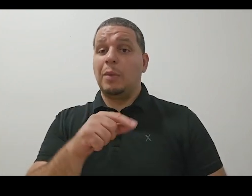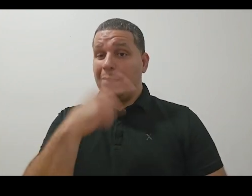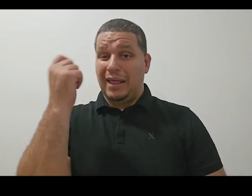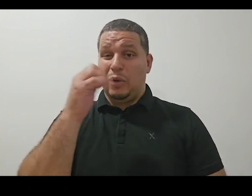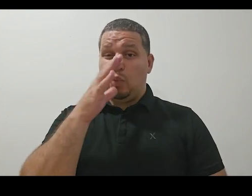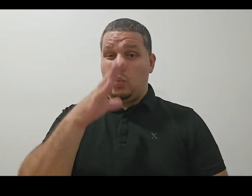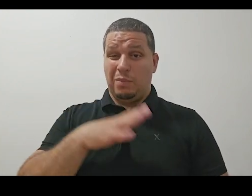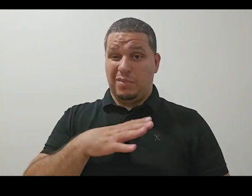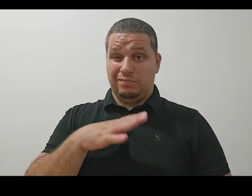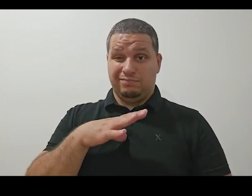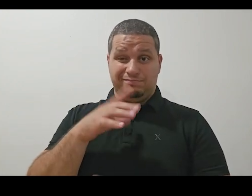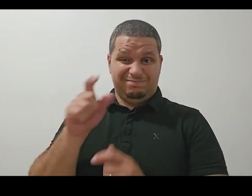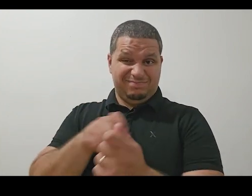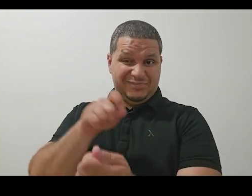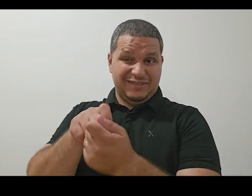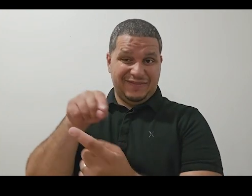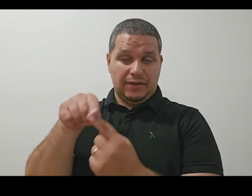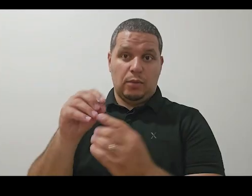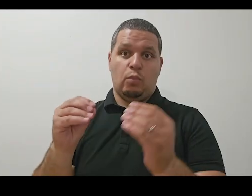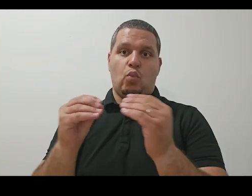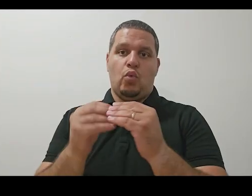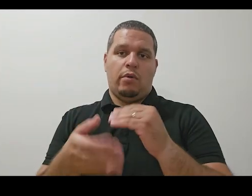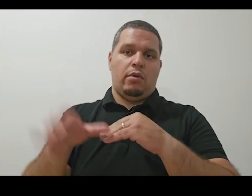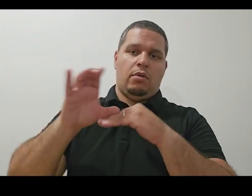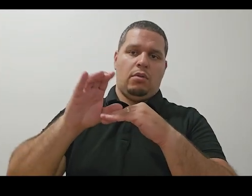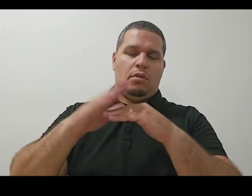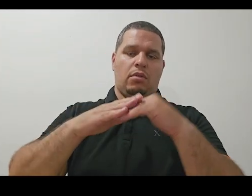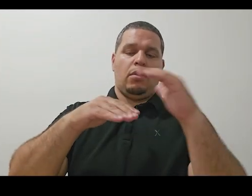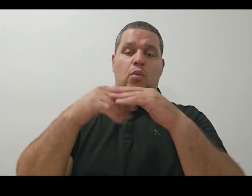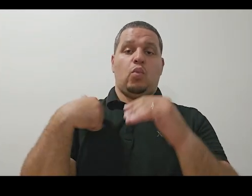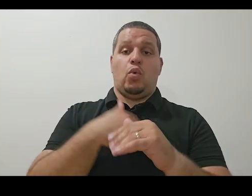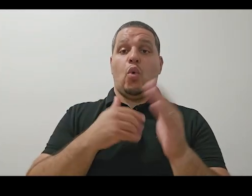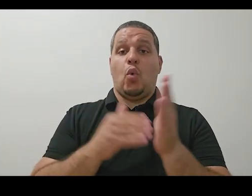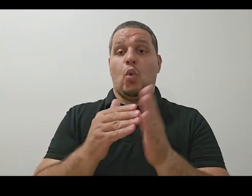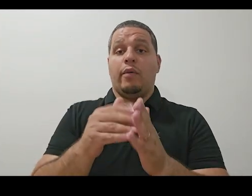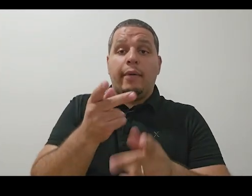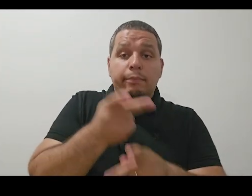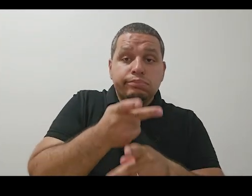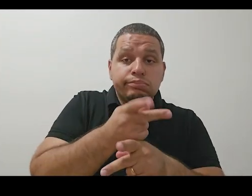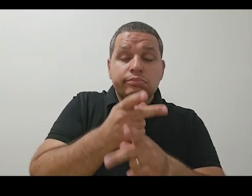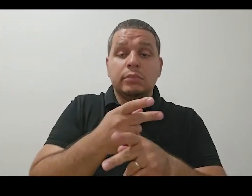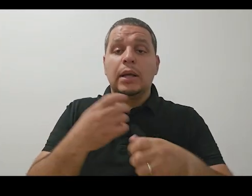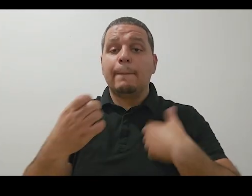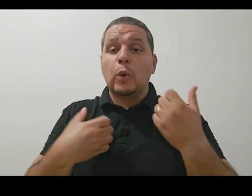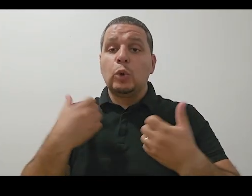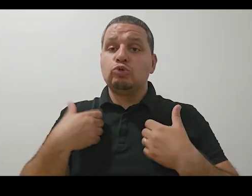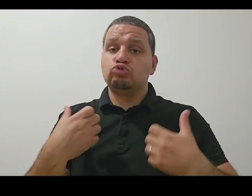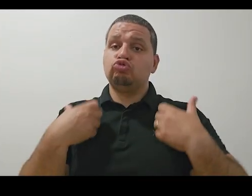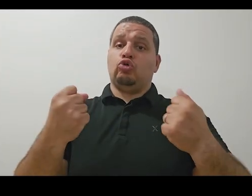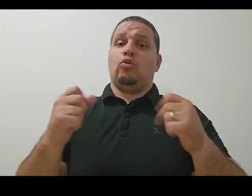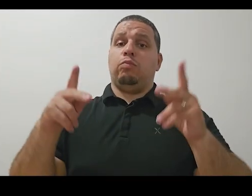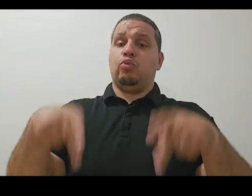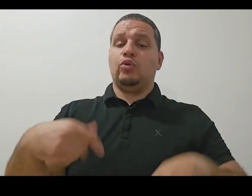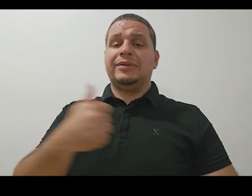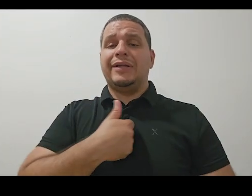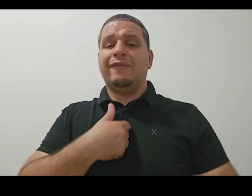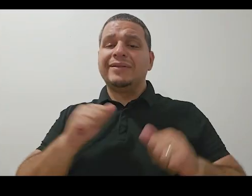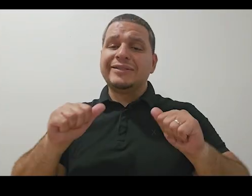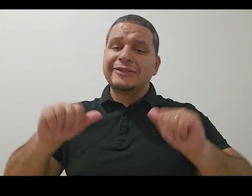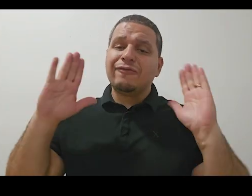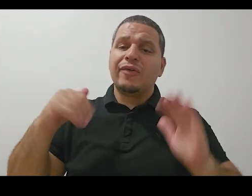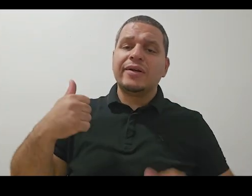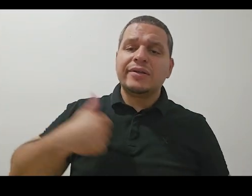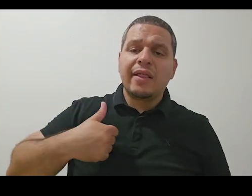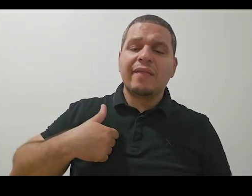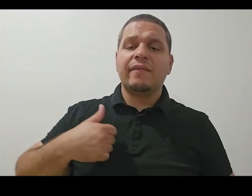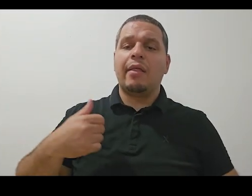particular, it's even more layered. We are often the caretakers, the emotionally strong person, self-sacrificing themselves, and